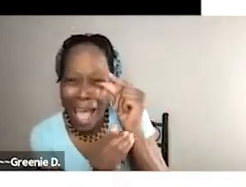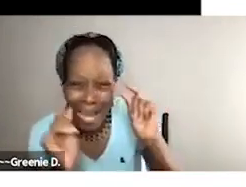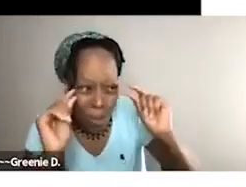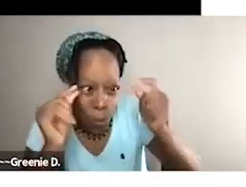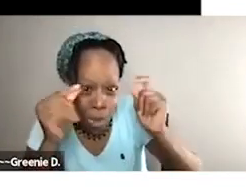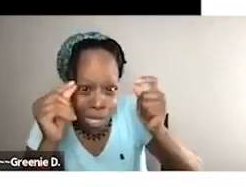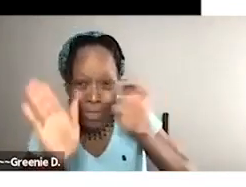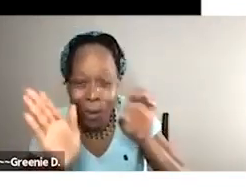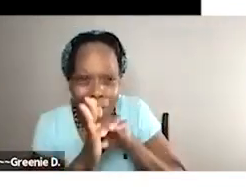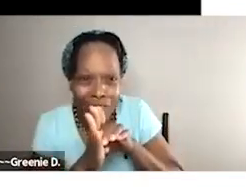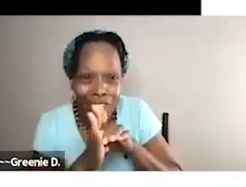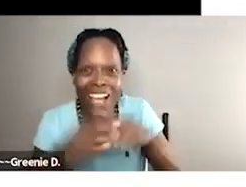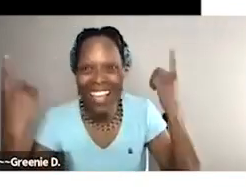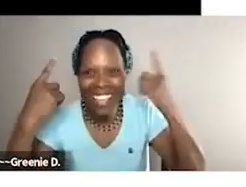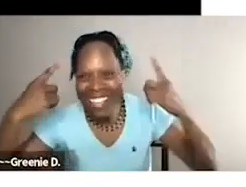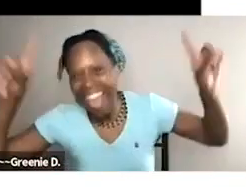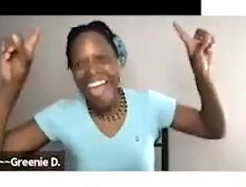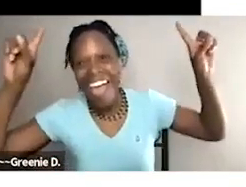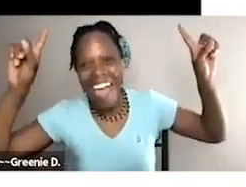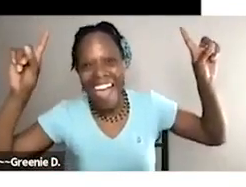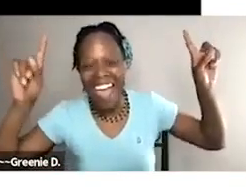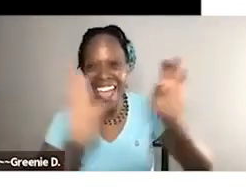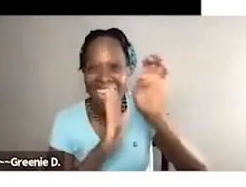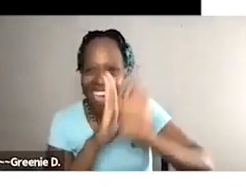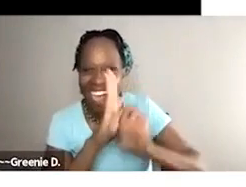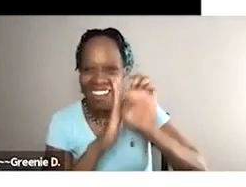elevator. So let's go.